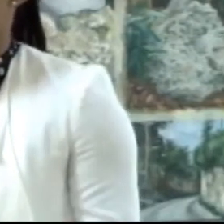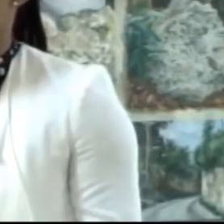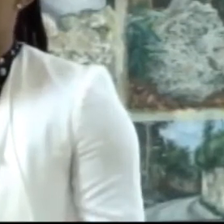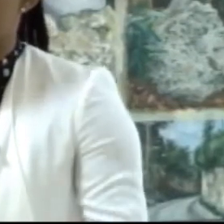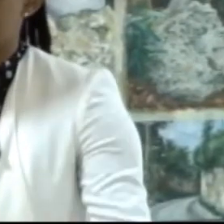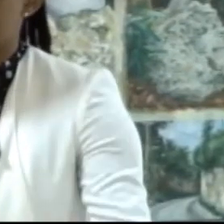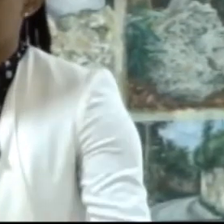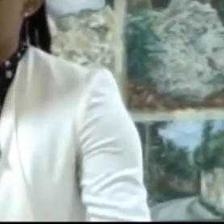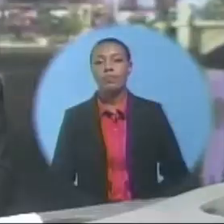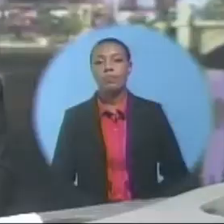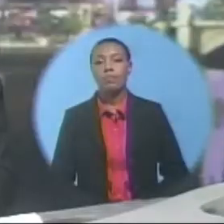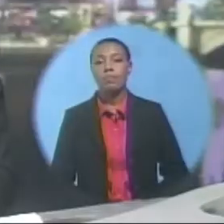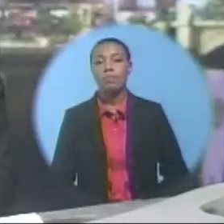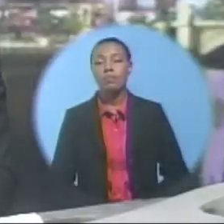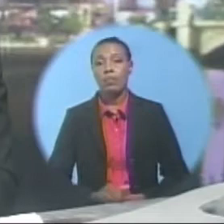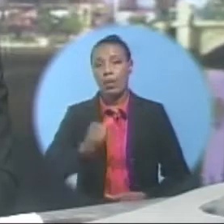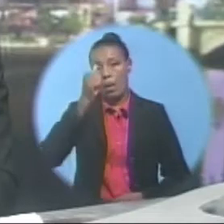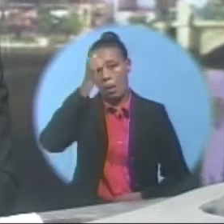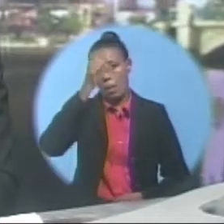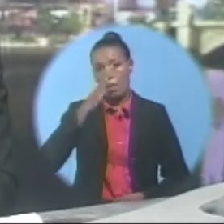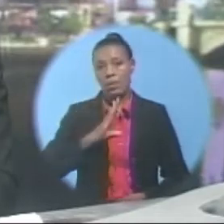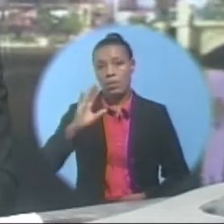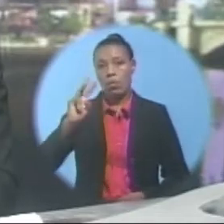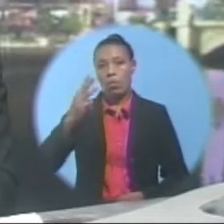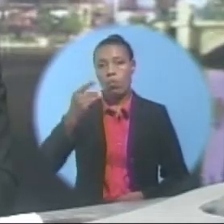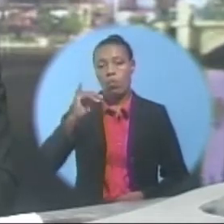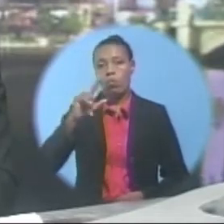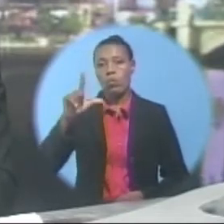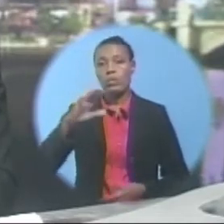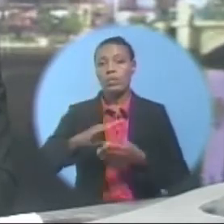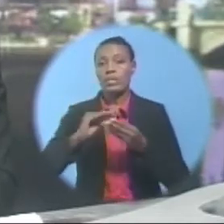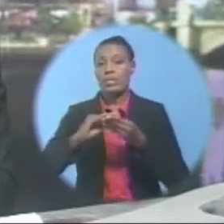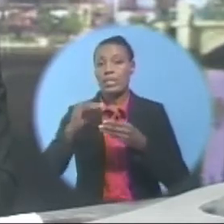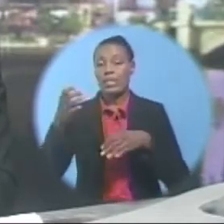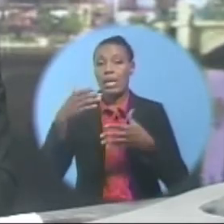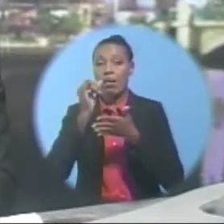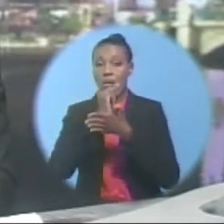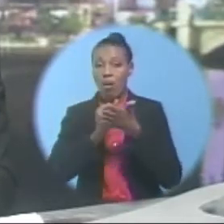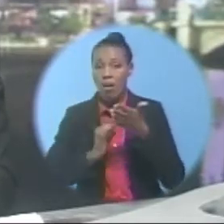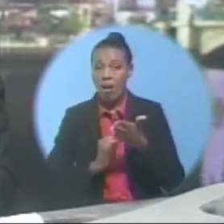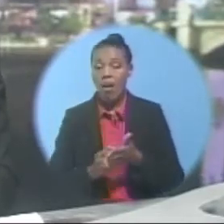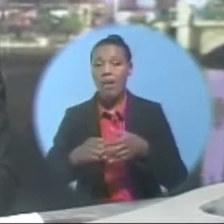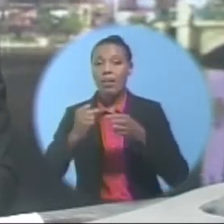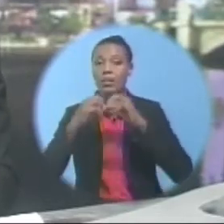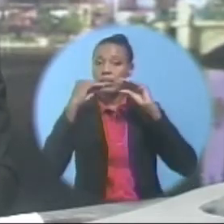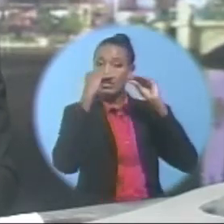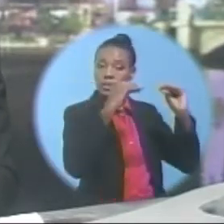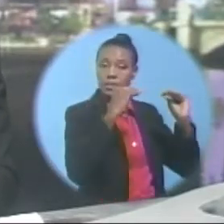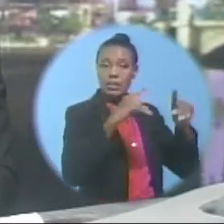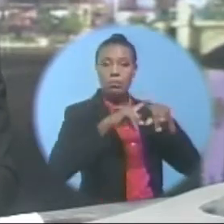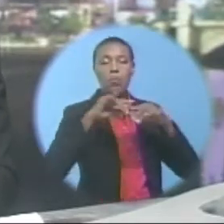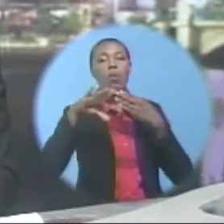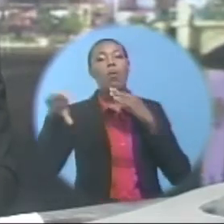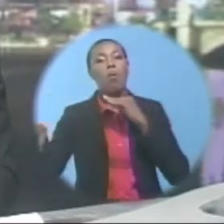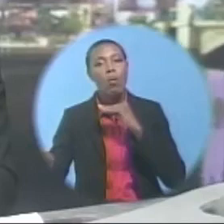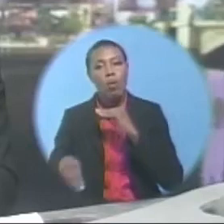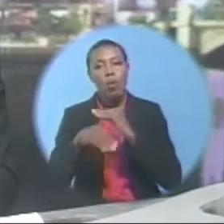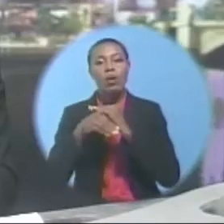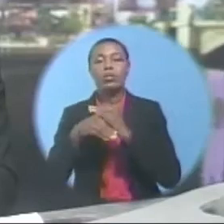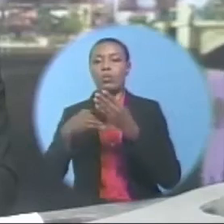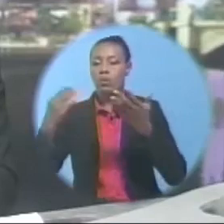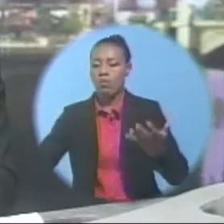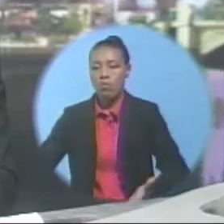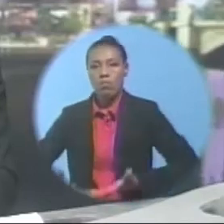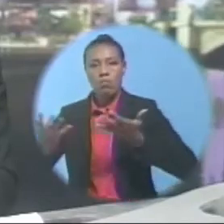other barriers. Well, Mr. Whittle agrees the piece could not only be used for teaching, but to spur